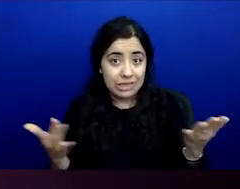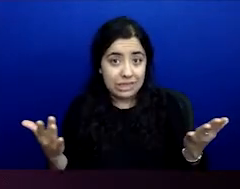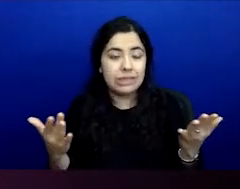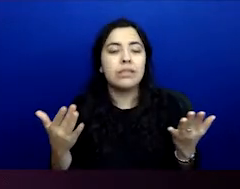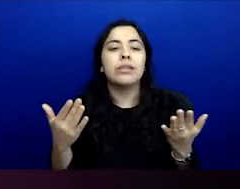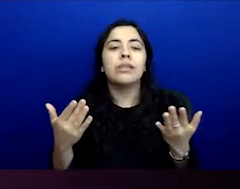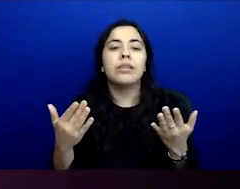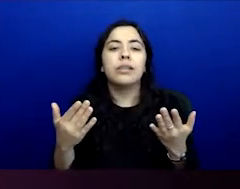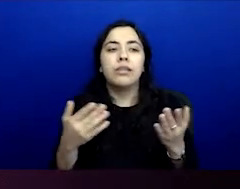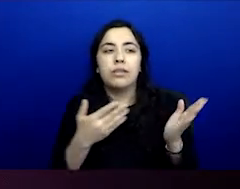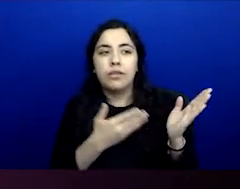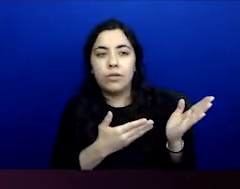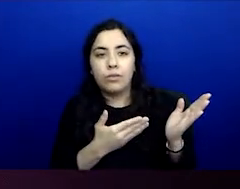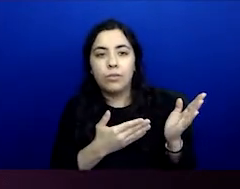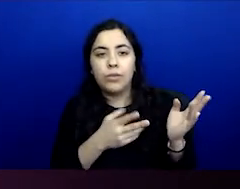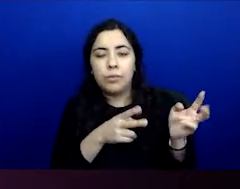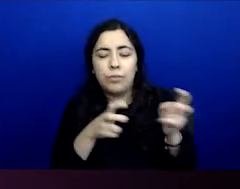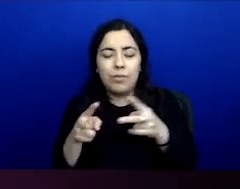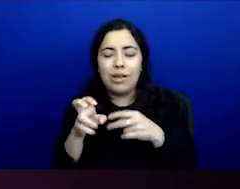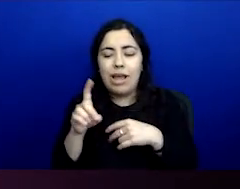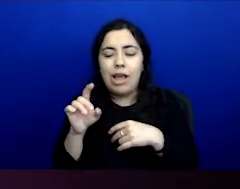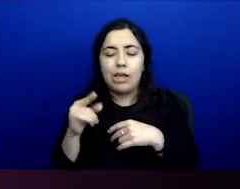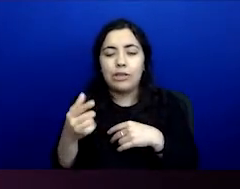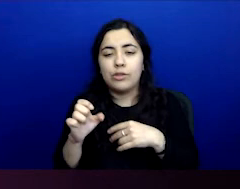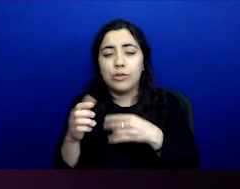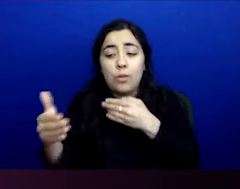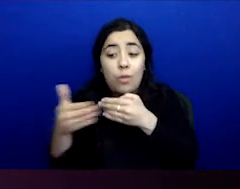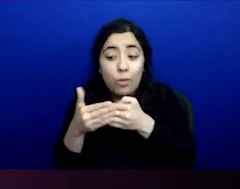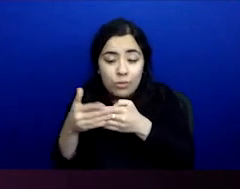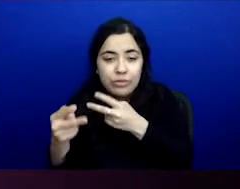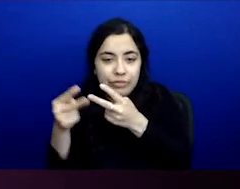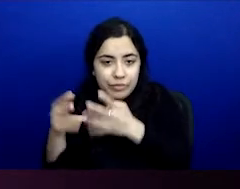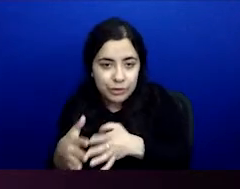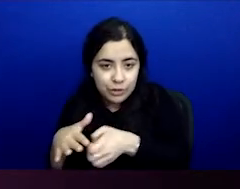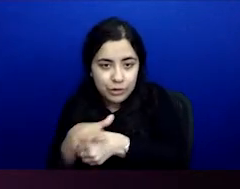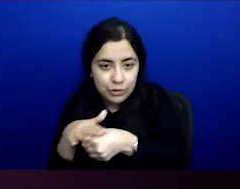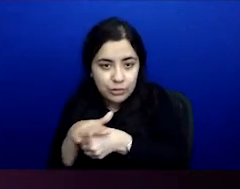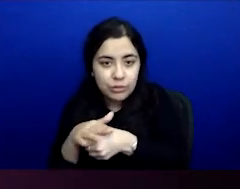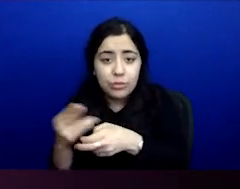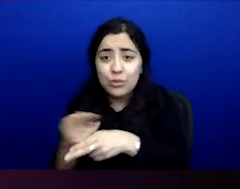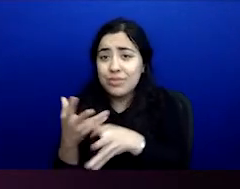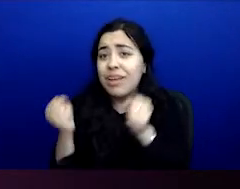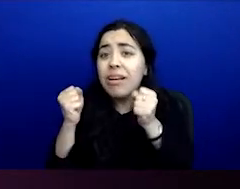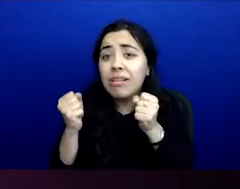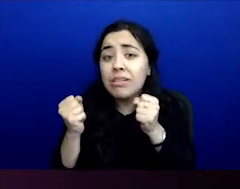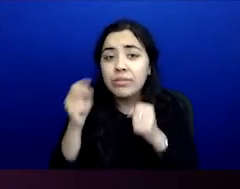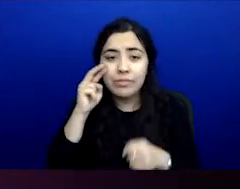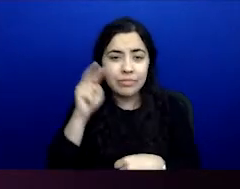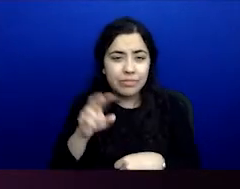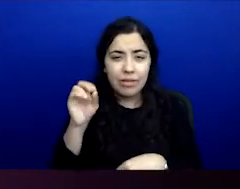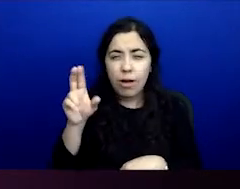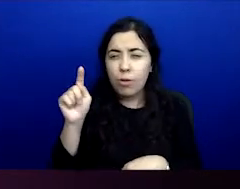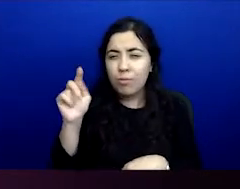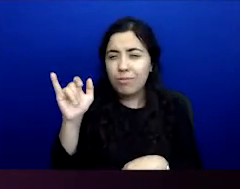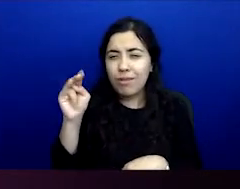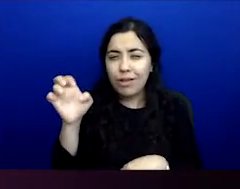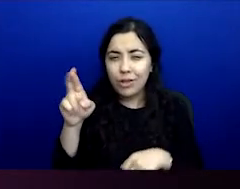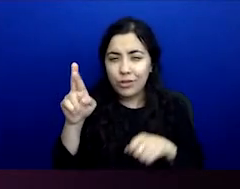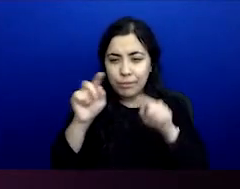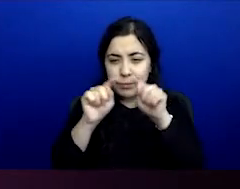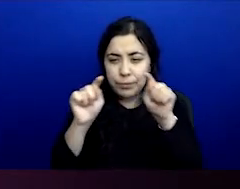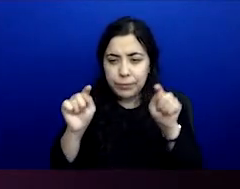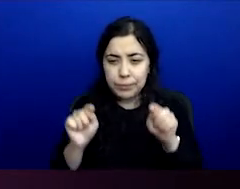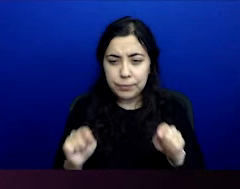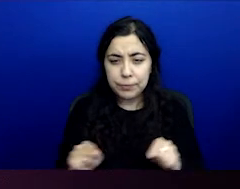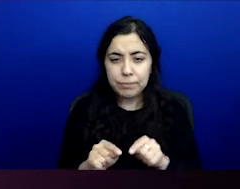an edge somewhere close to our visitors, we can do this pretty fast. So if you look at the little outline around here, everything on this